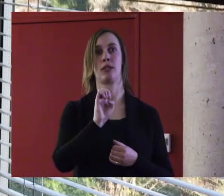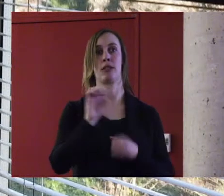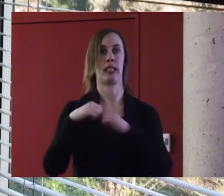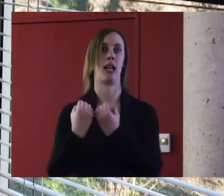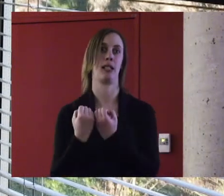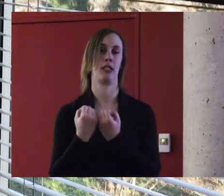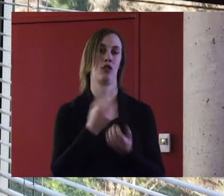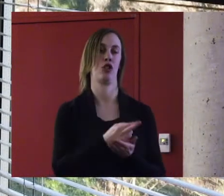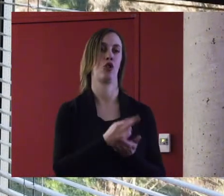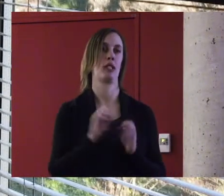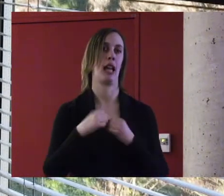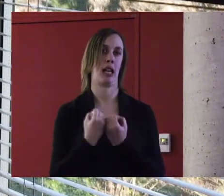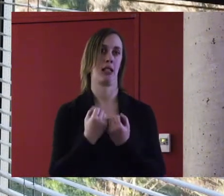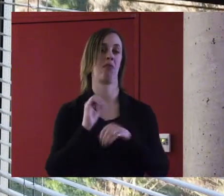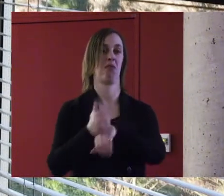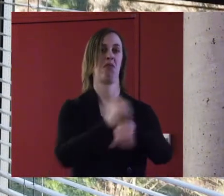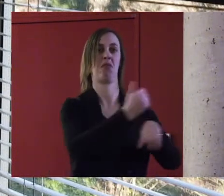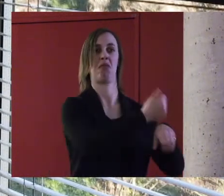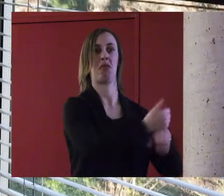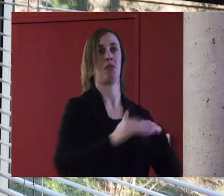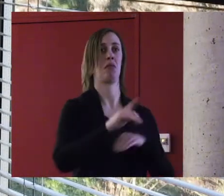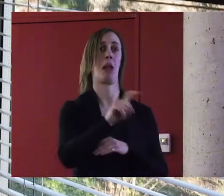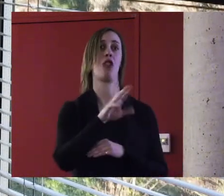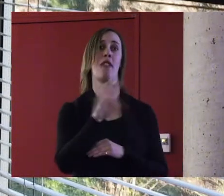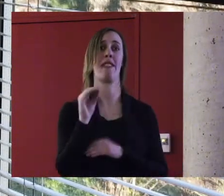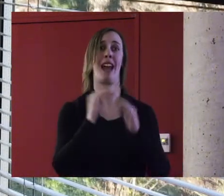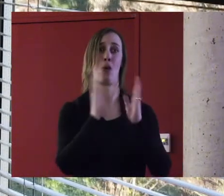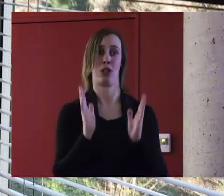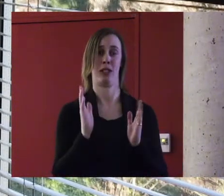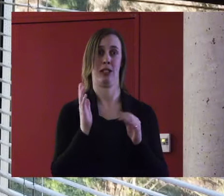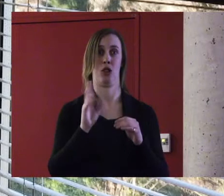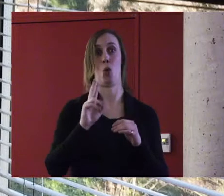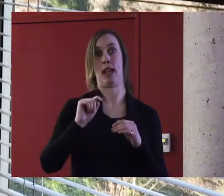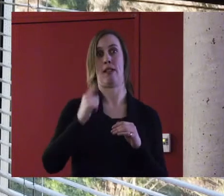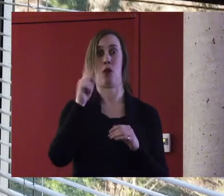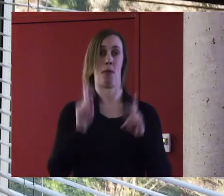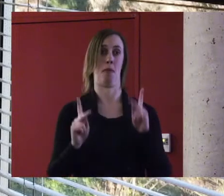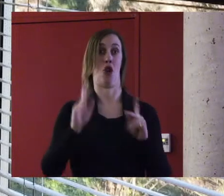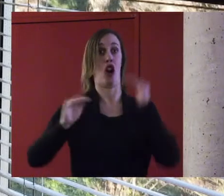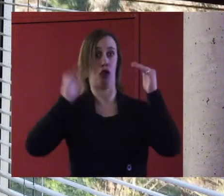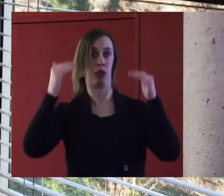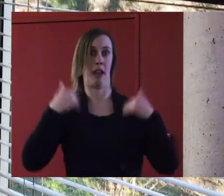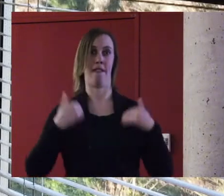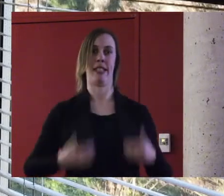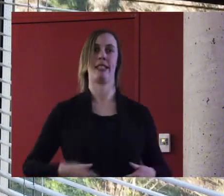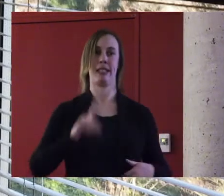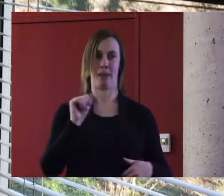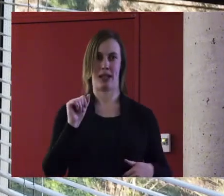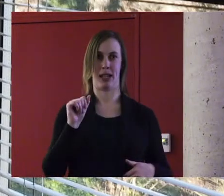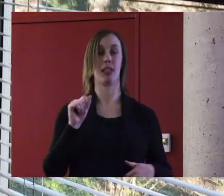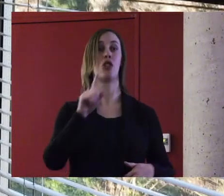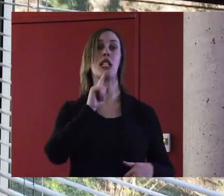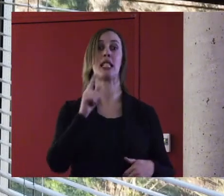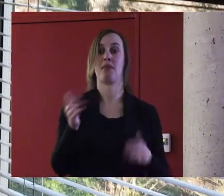150 housing units for adults with significant physical disabilities. Most of these are individual accessible suites,